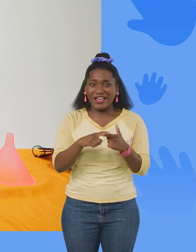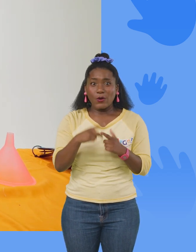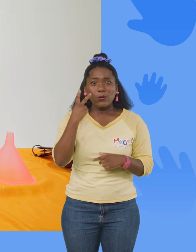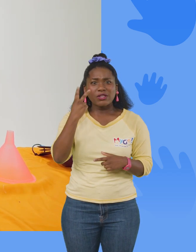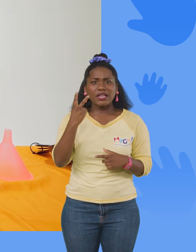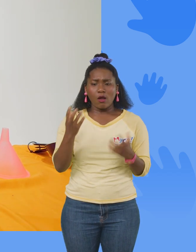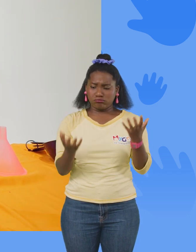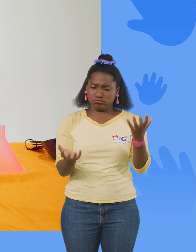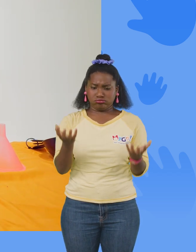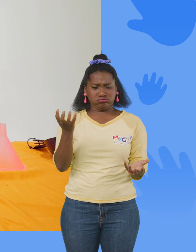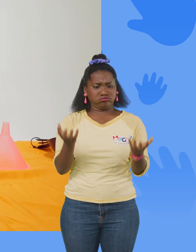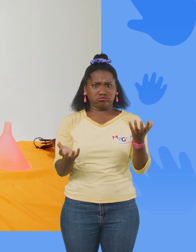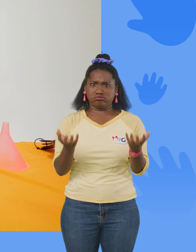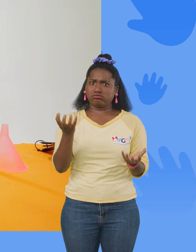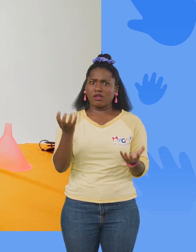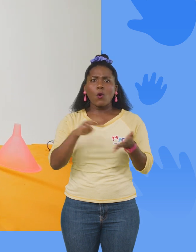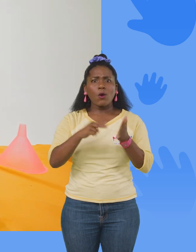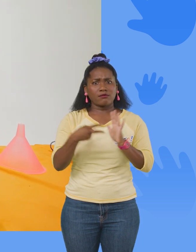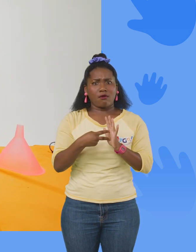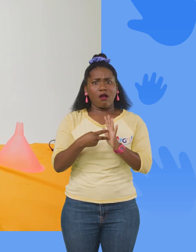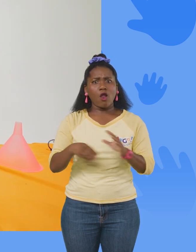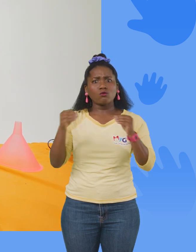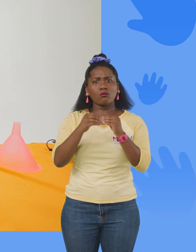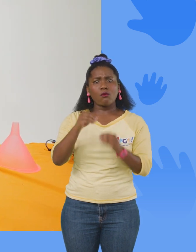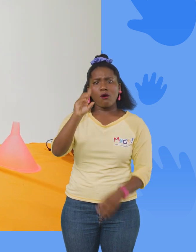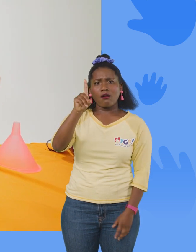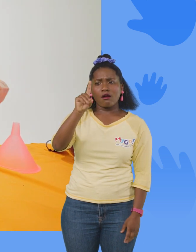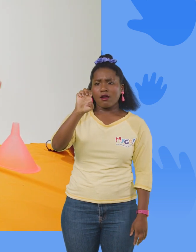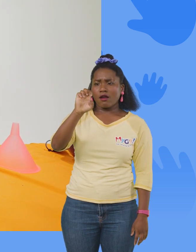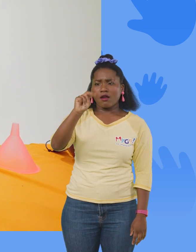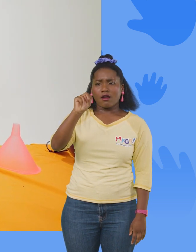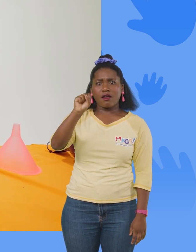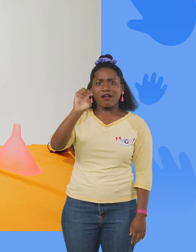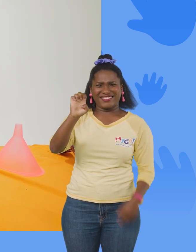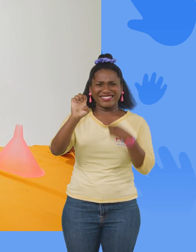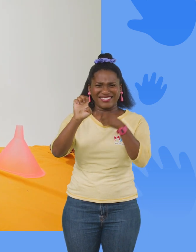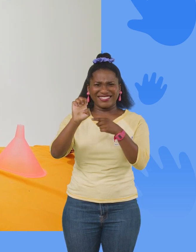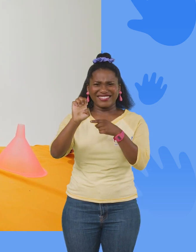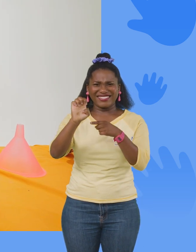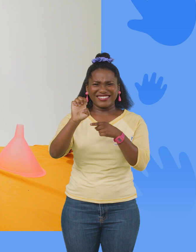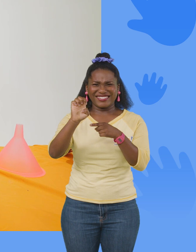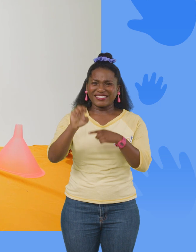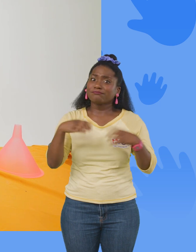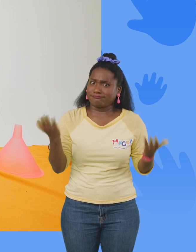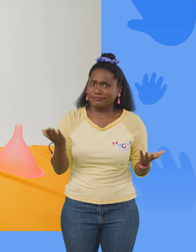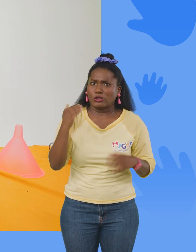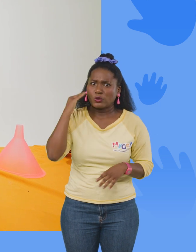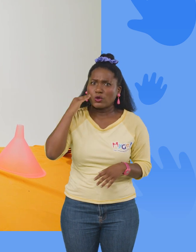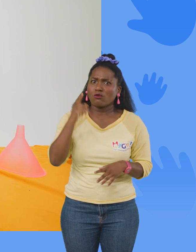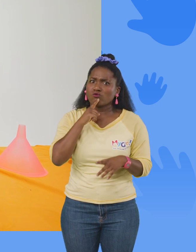one is heavier, which means which one is more dense, because they're actually gonna be